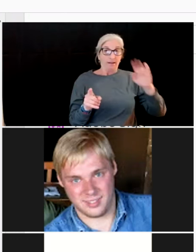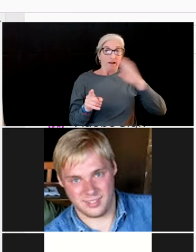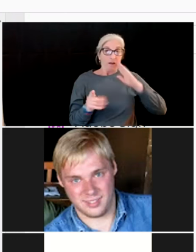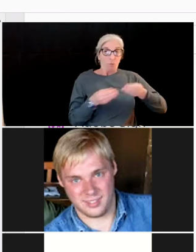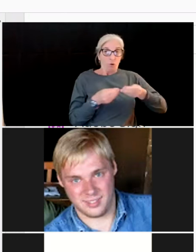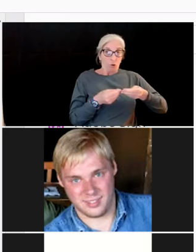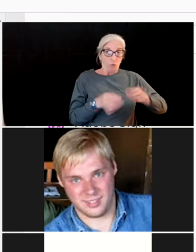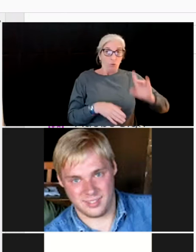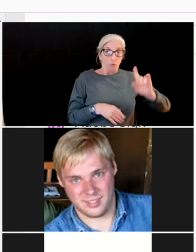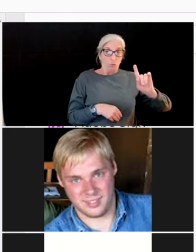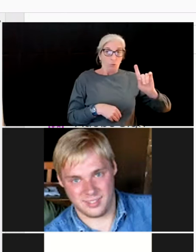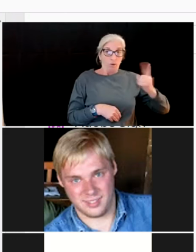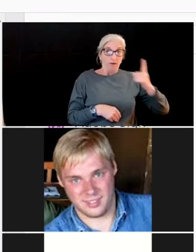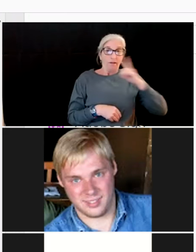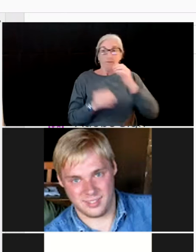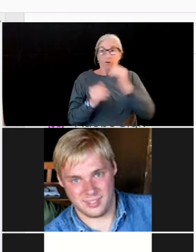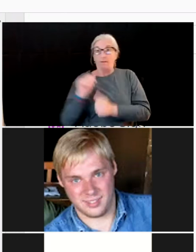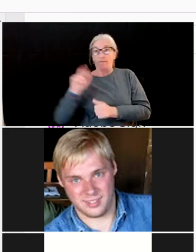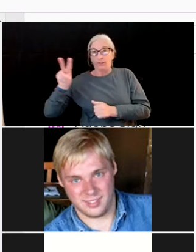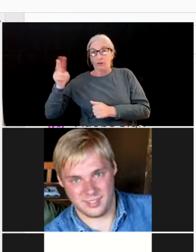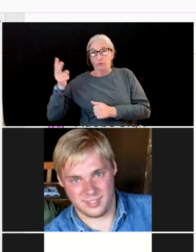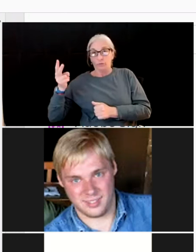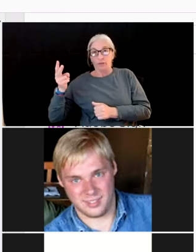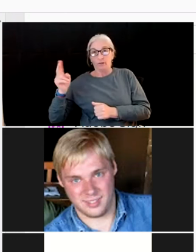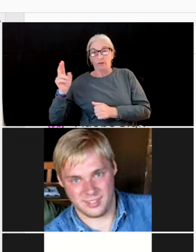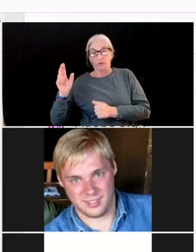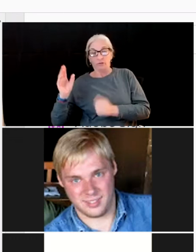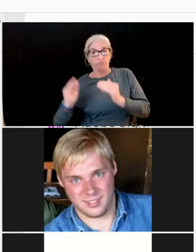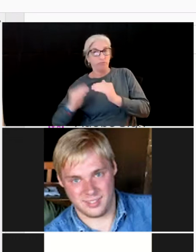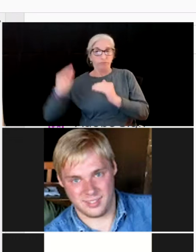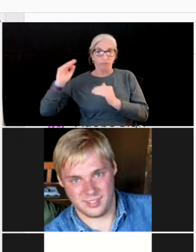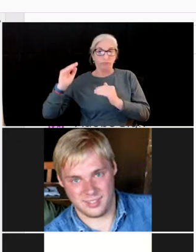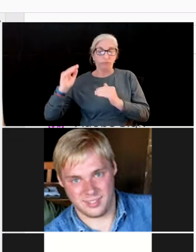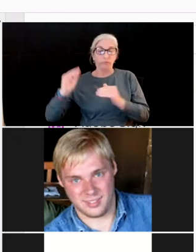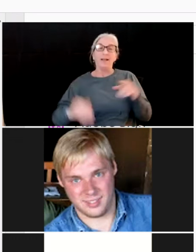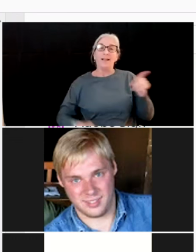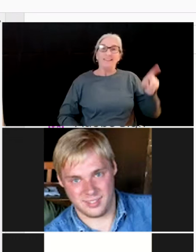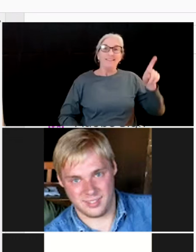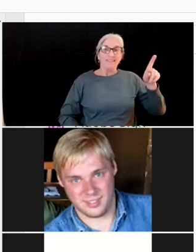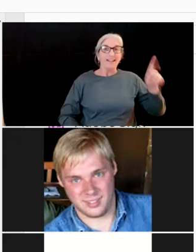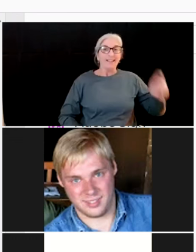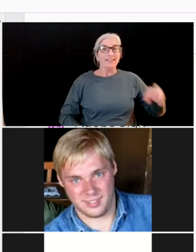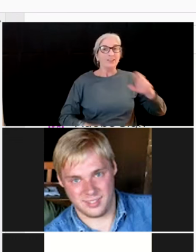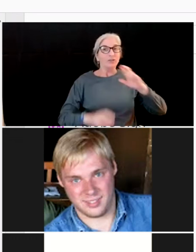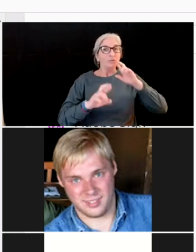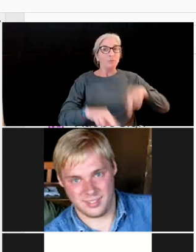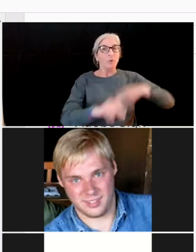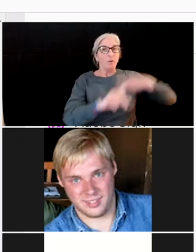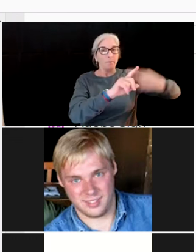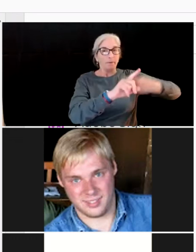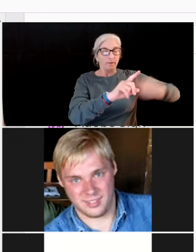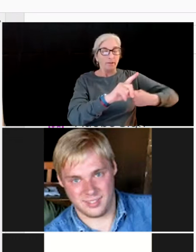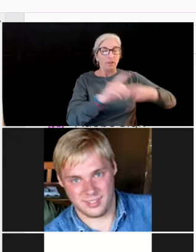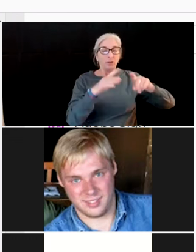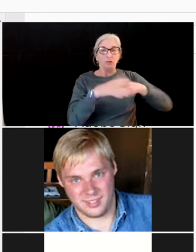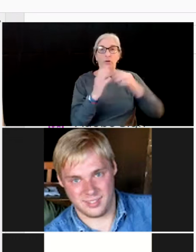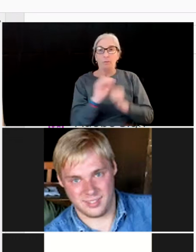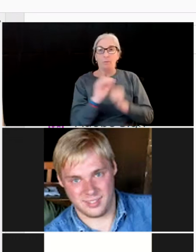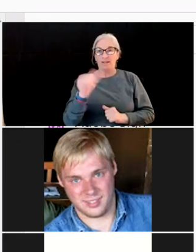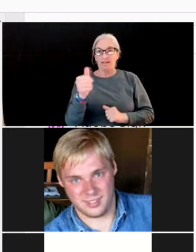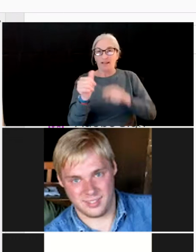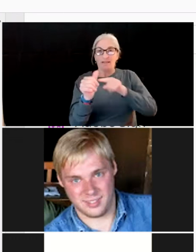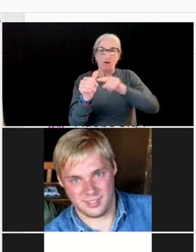month. And as a general rule, they should report earnings for the 10th of the following month in which they earn them. So for example,